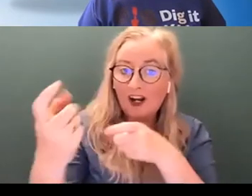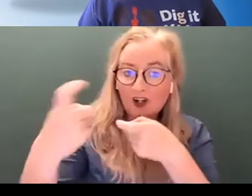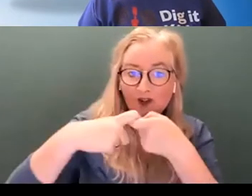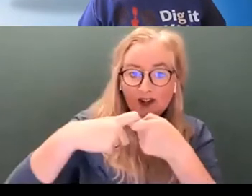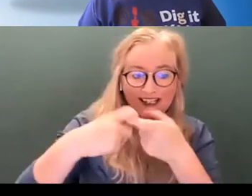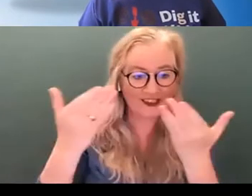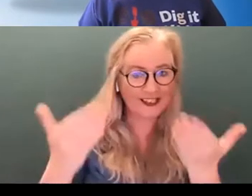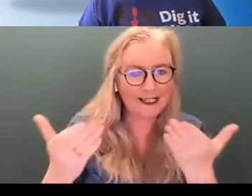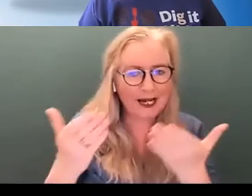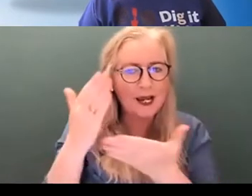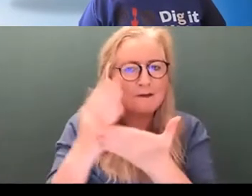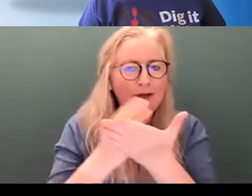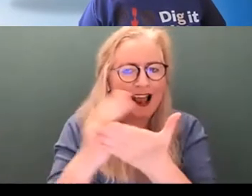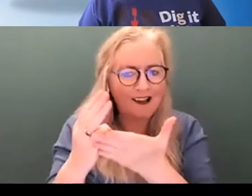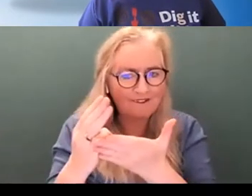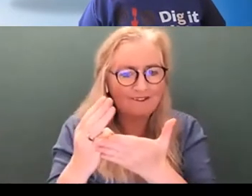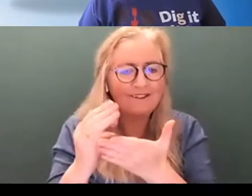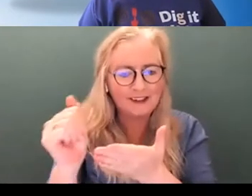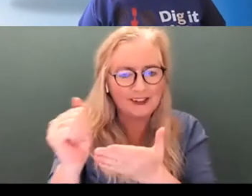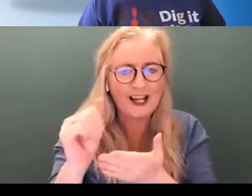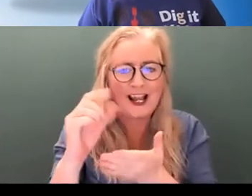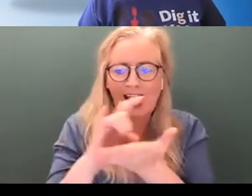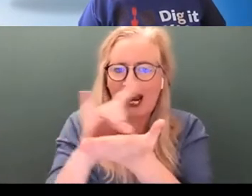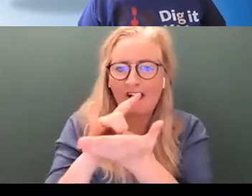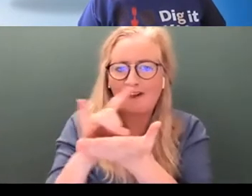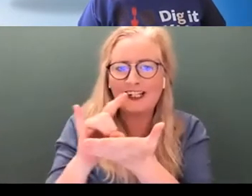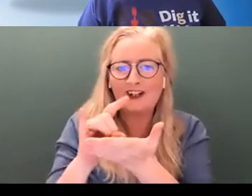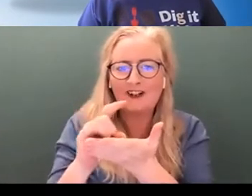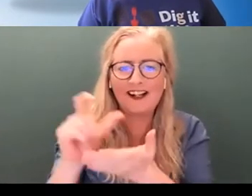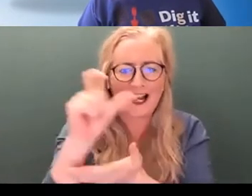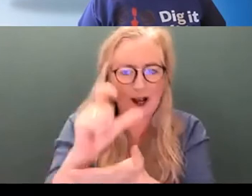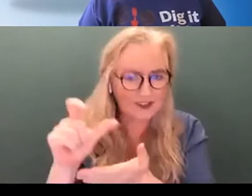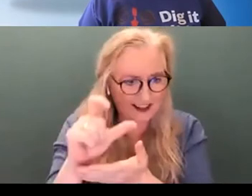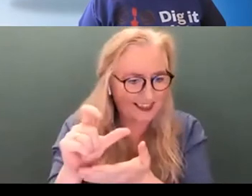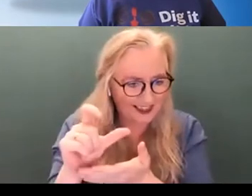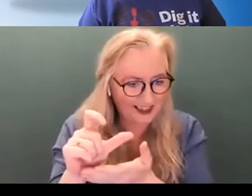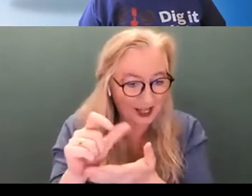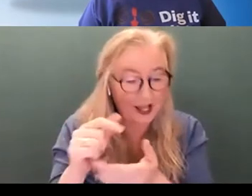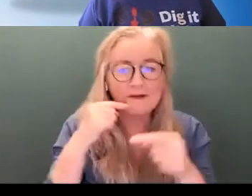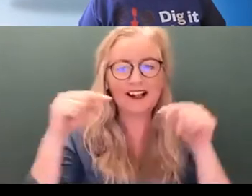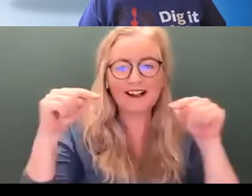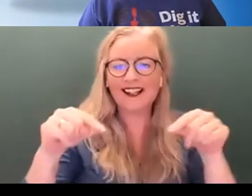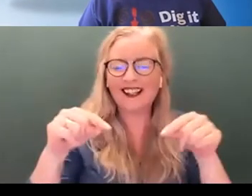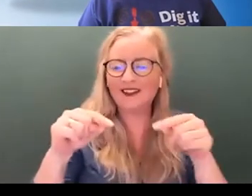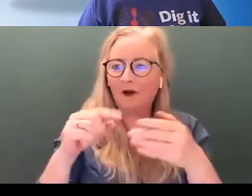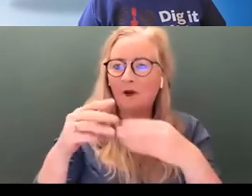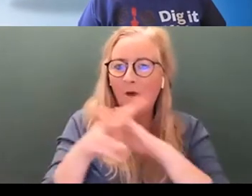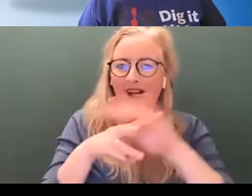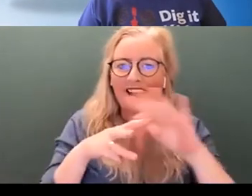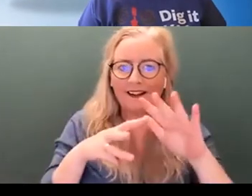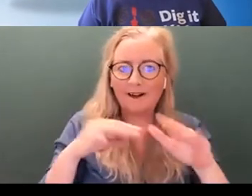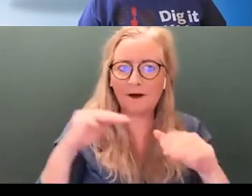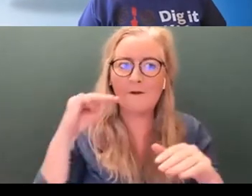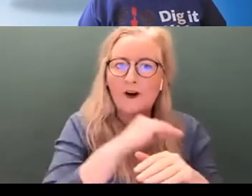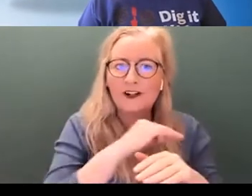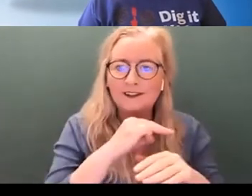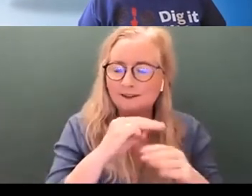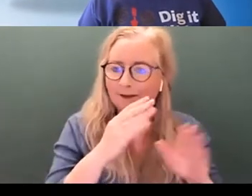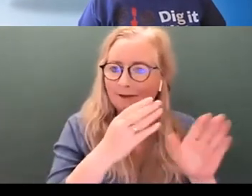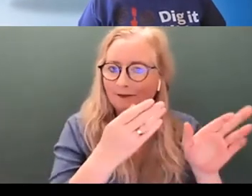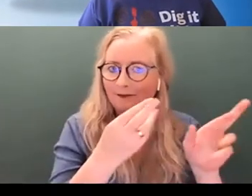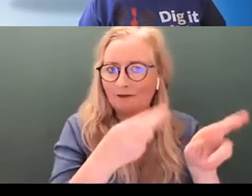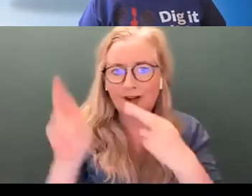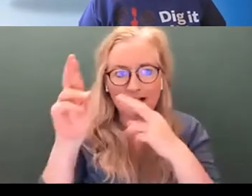behalf of the Heritage Council. National Heritage Week is vital in raising awareness about and